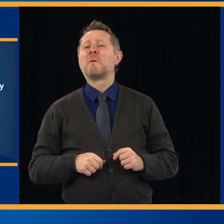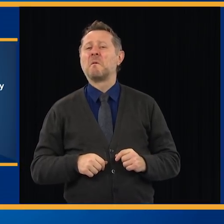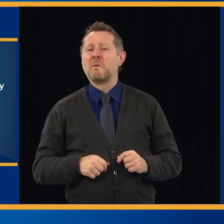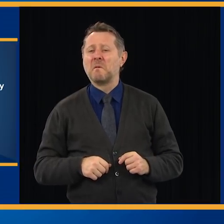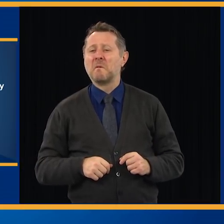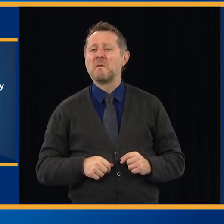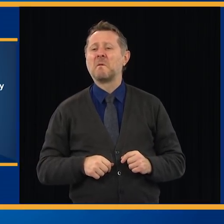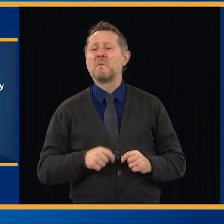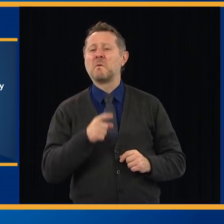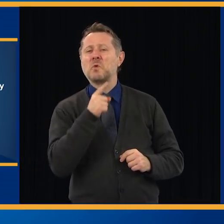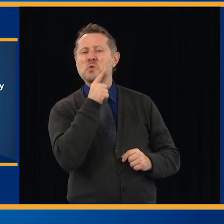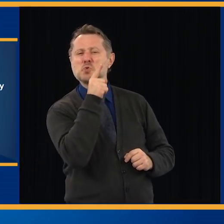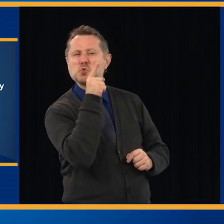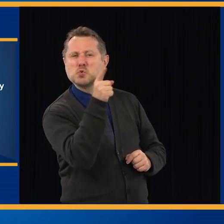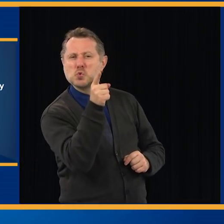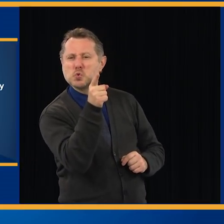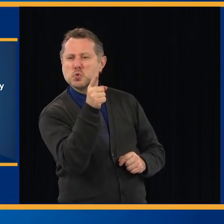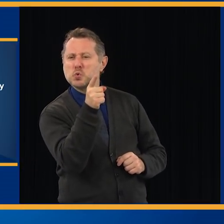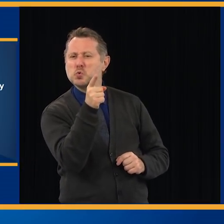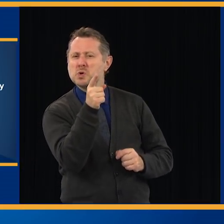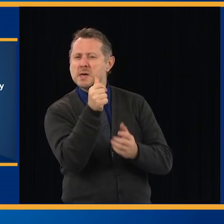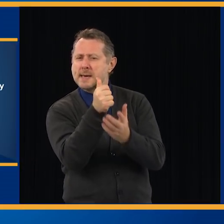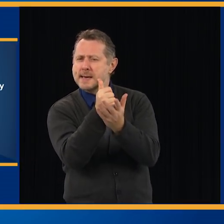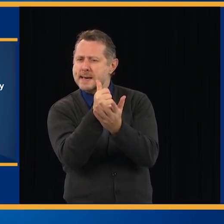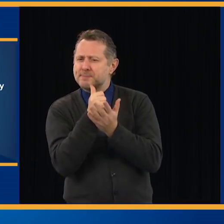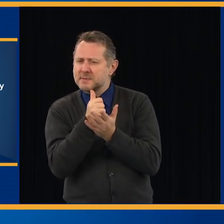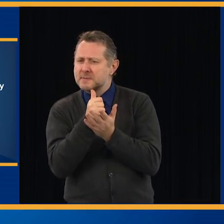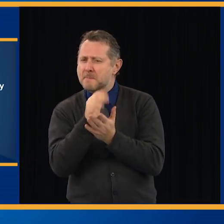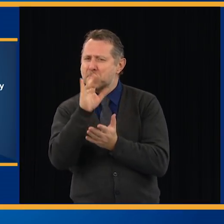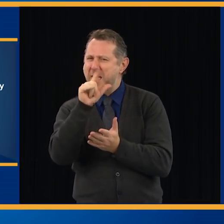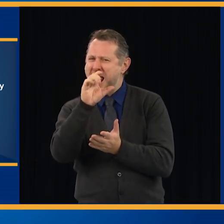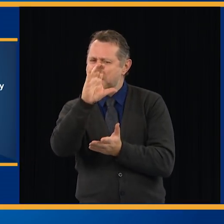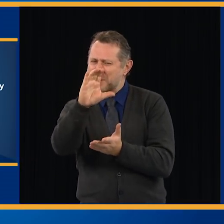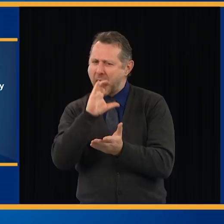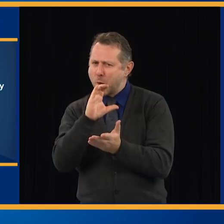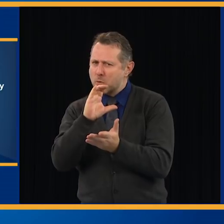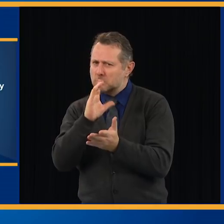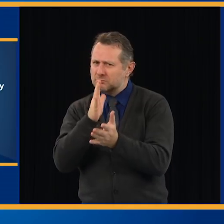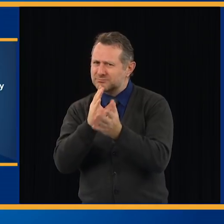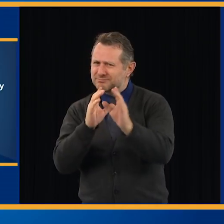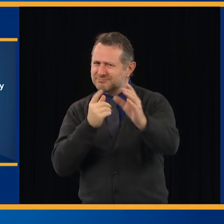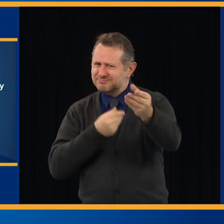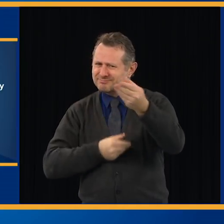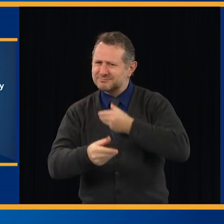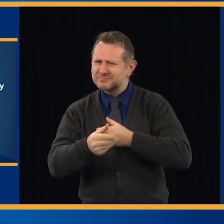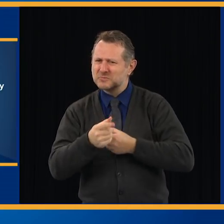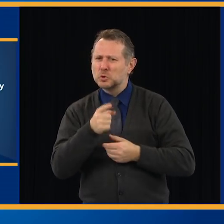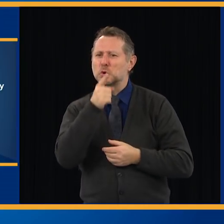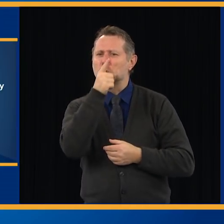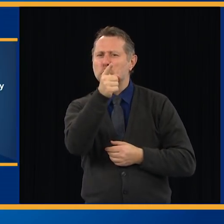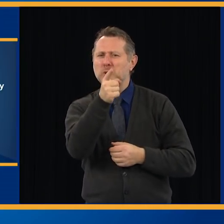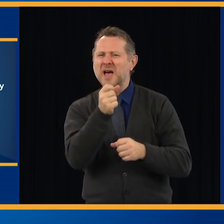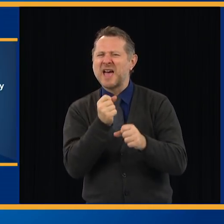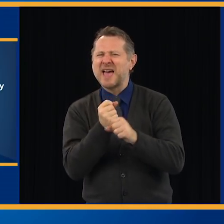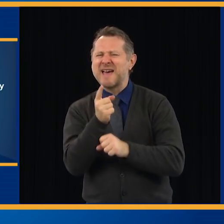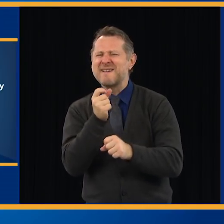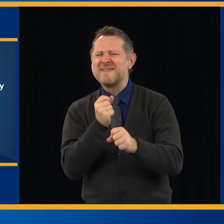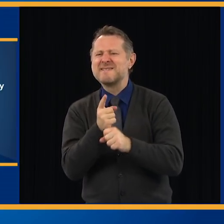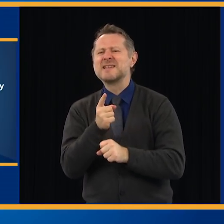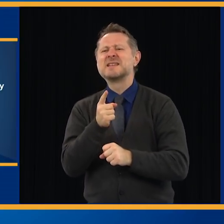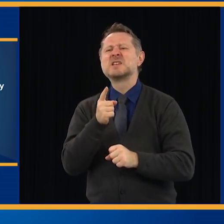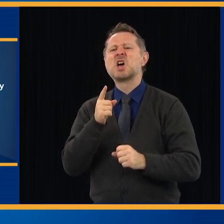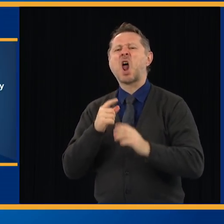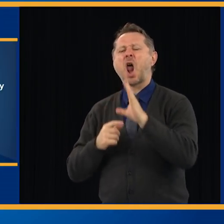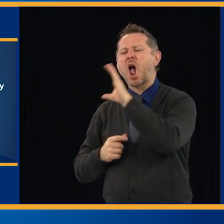you are bailing out New York when every year you take out more from the kitty,